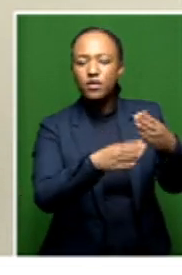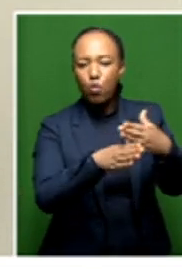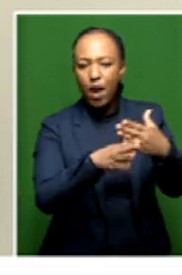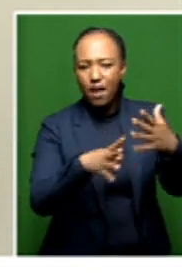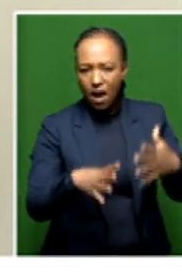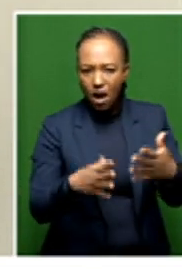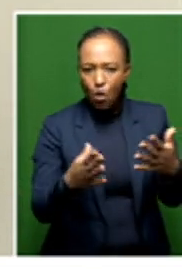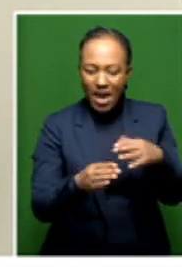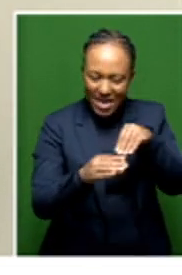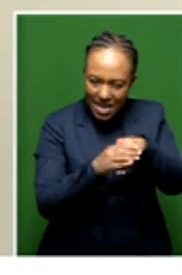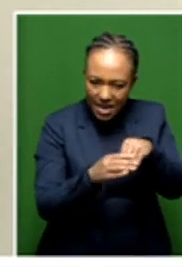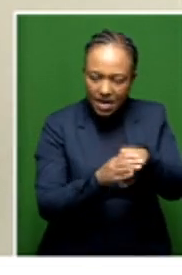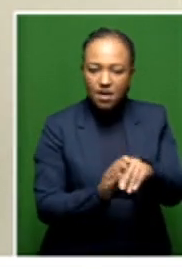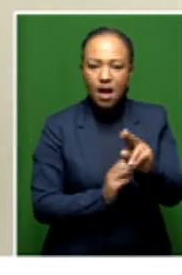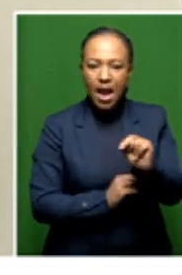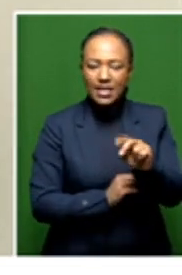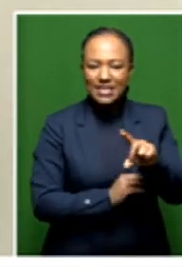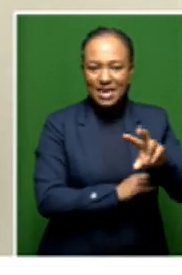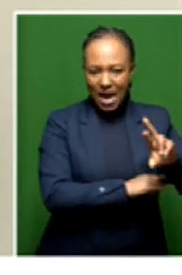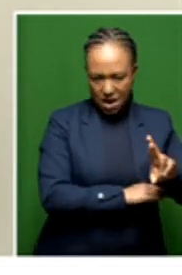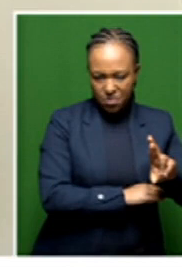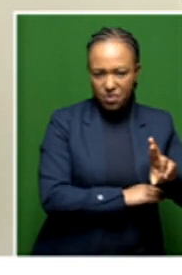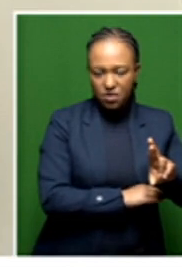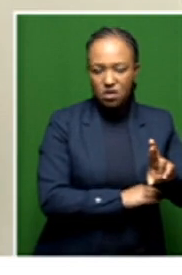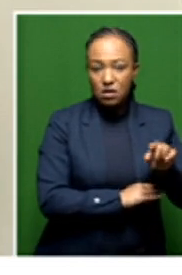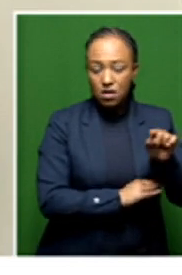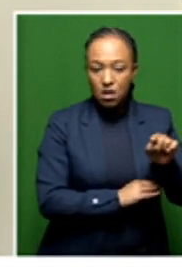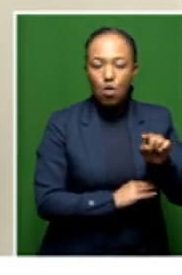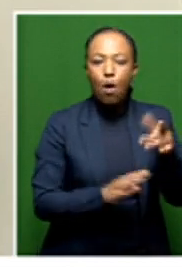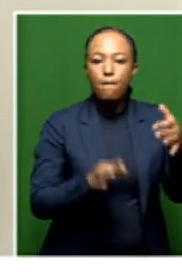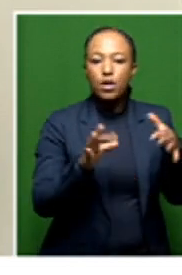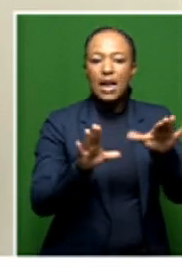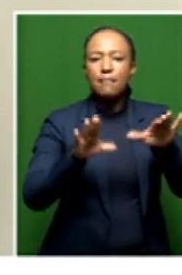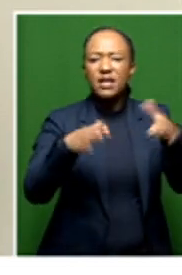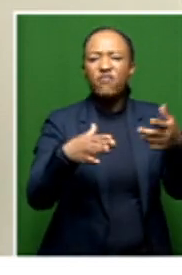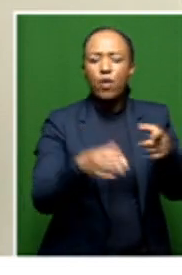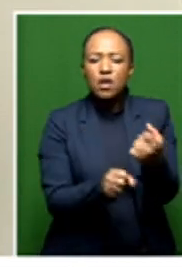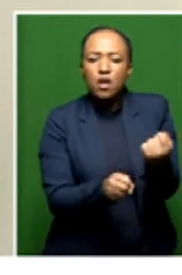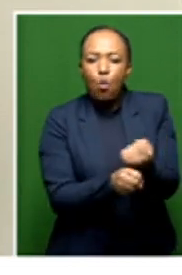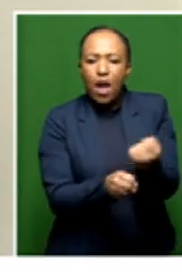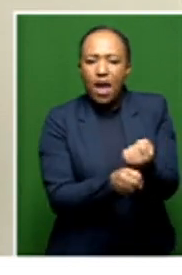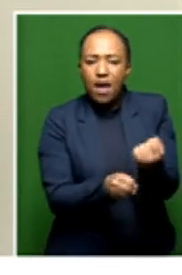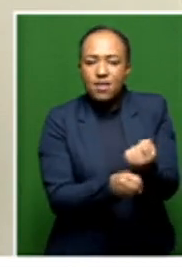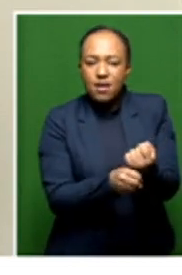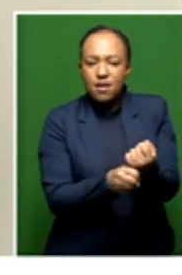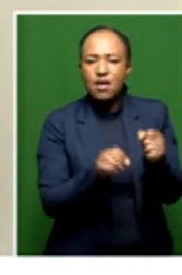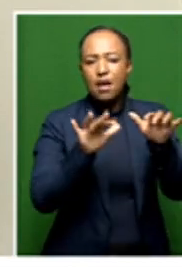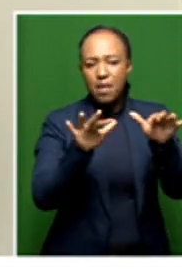the NDR, because it is the party of the working class. The